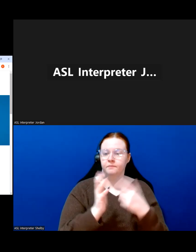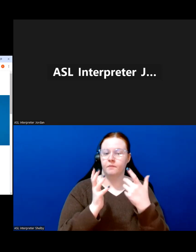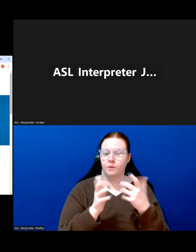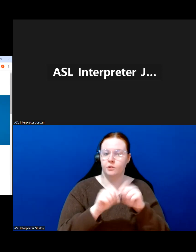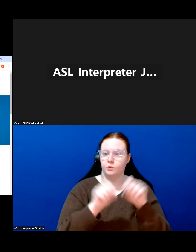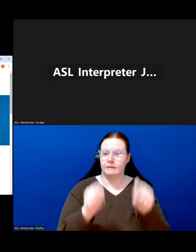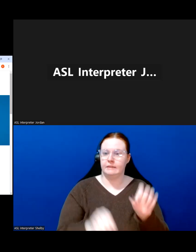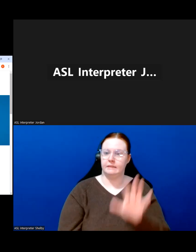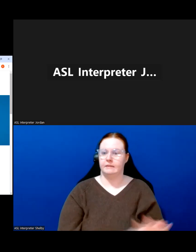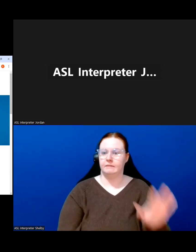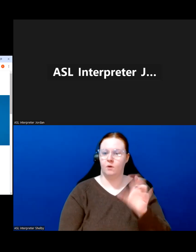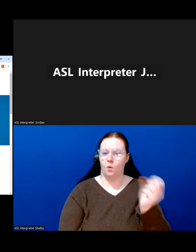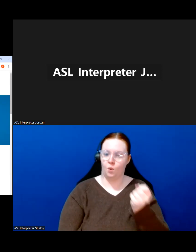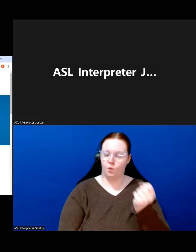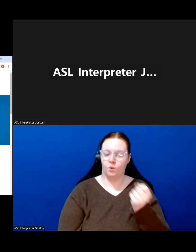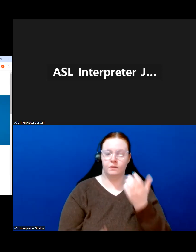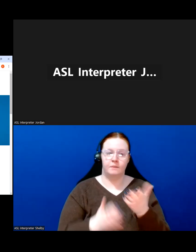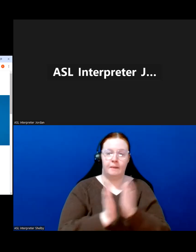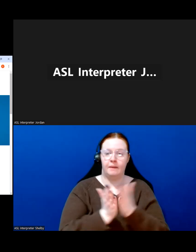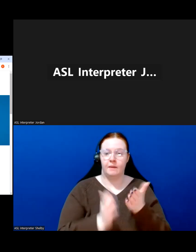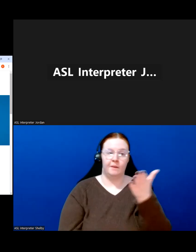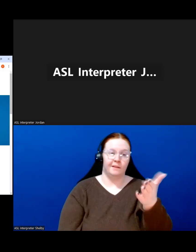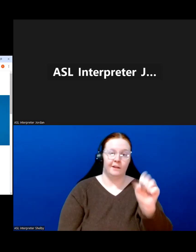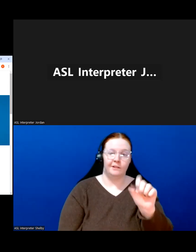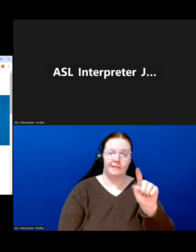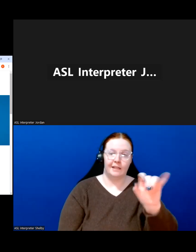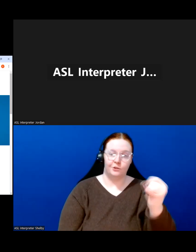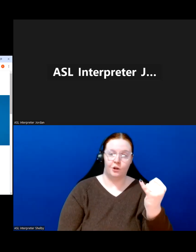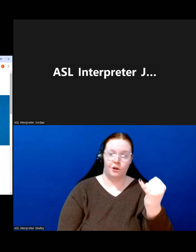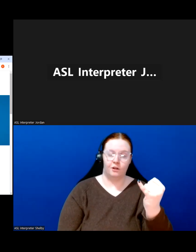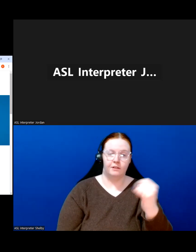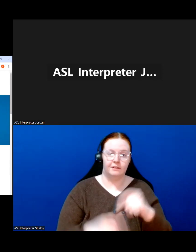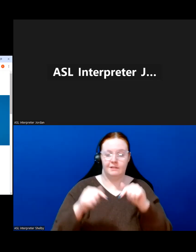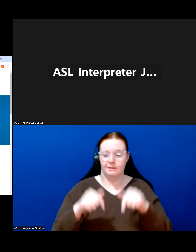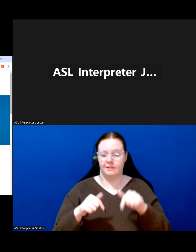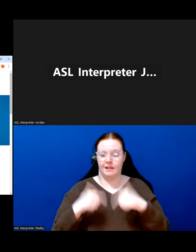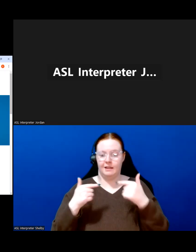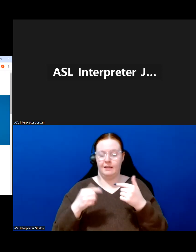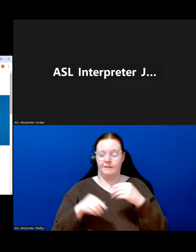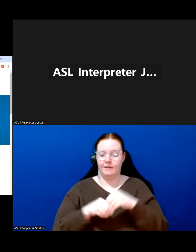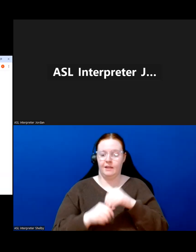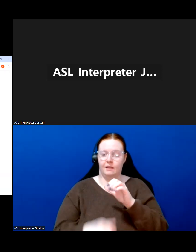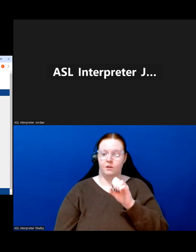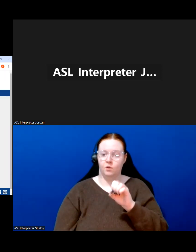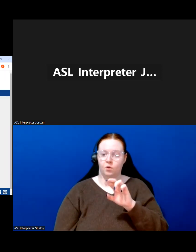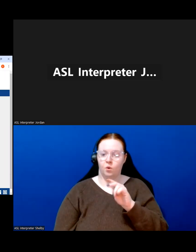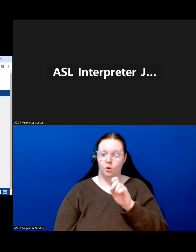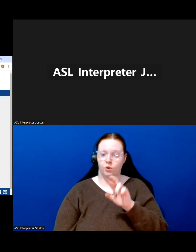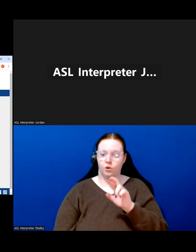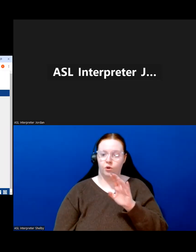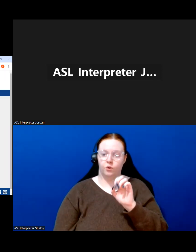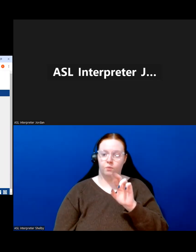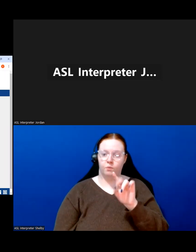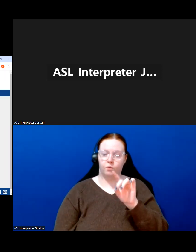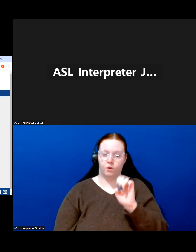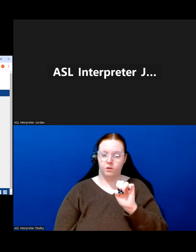book that's maybe in St. John's Public Library, but I live in Corner Brook. So let's go to the library catalog,